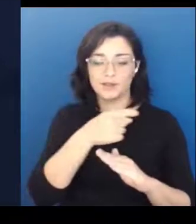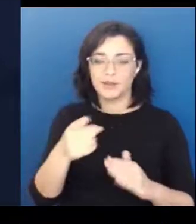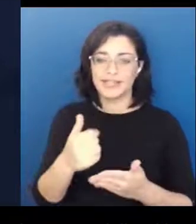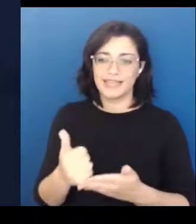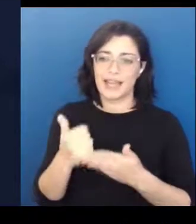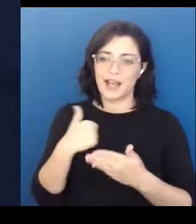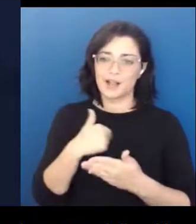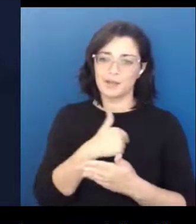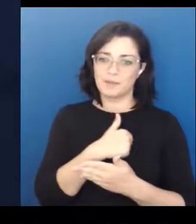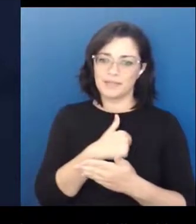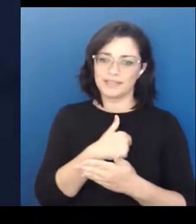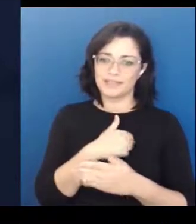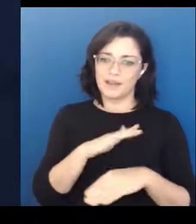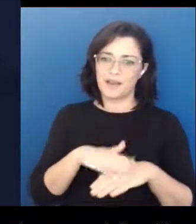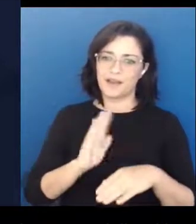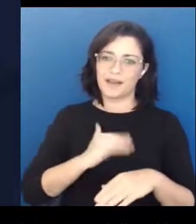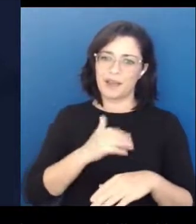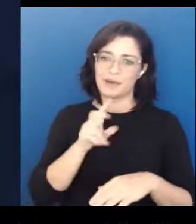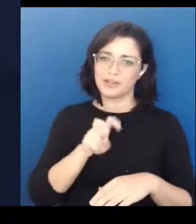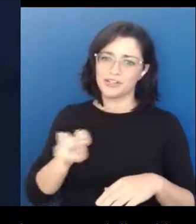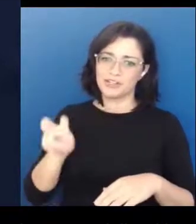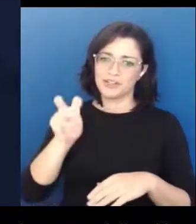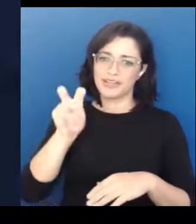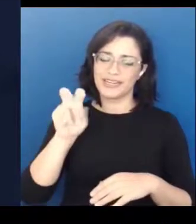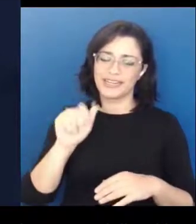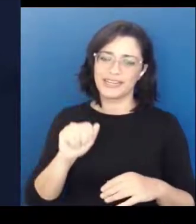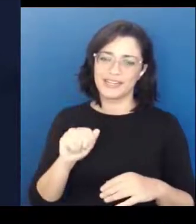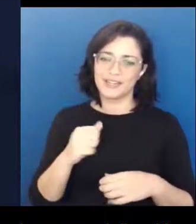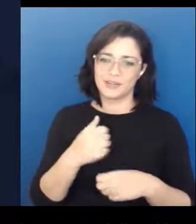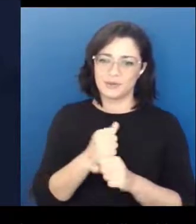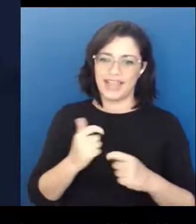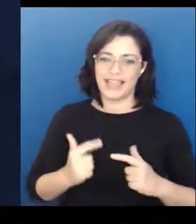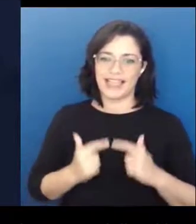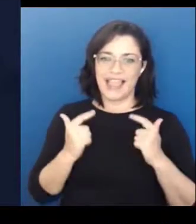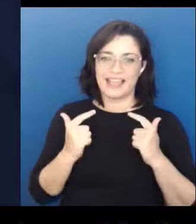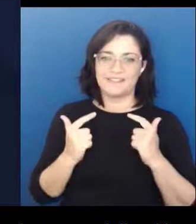the life livable, easier, etc. Because